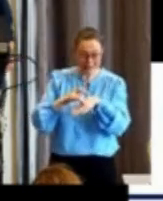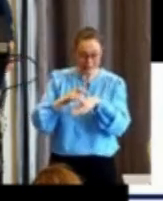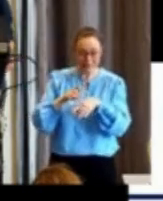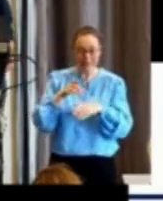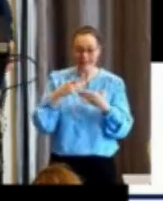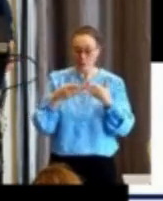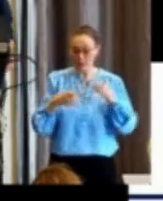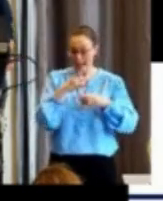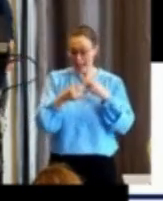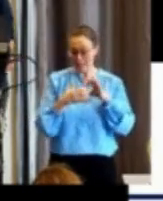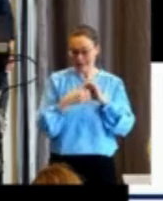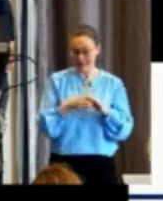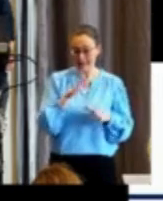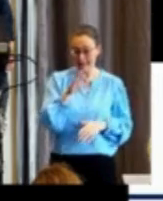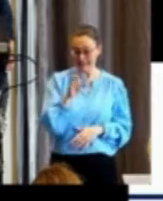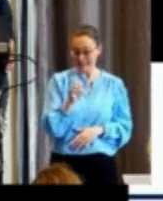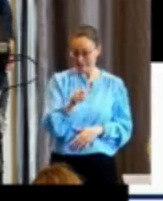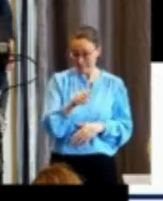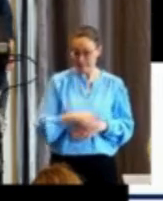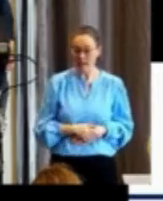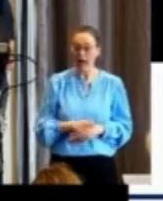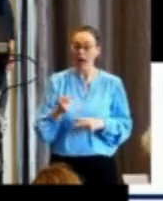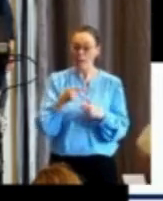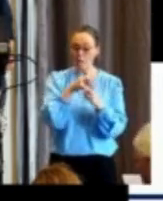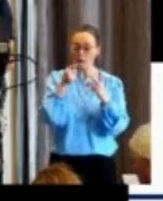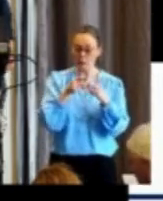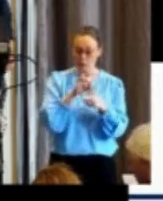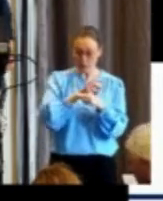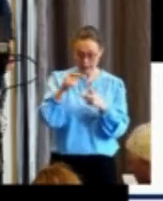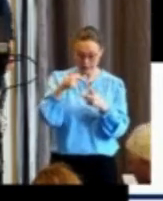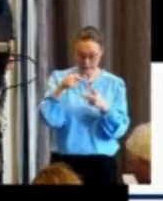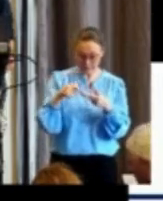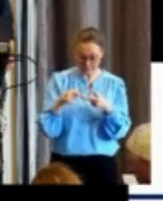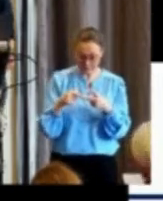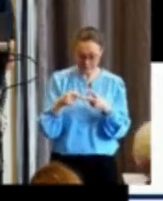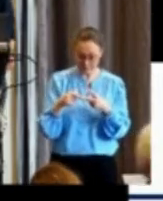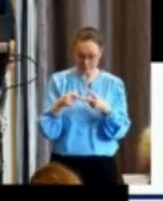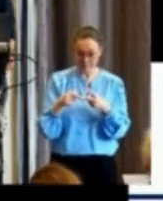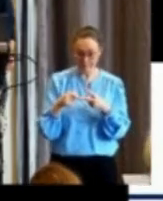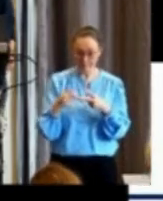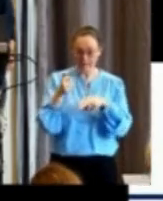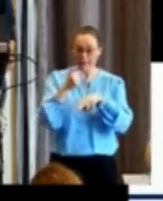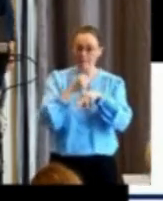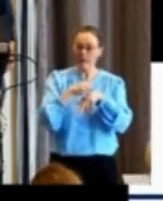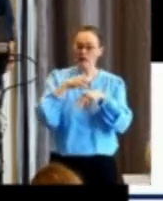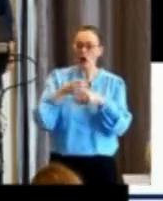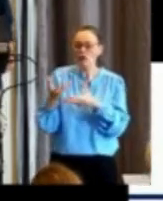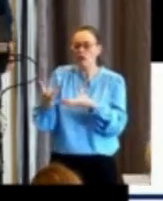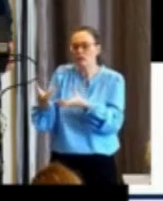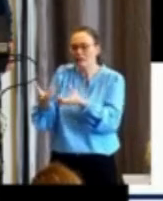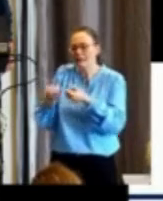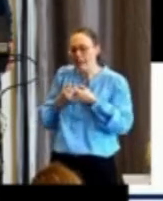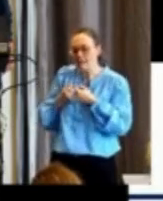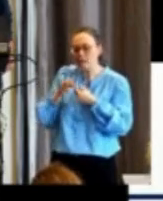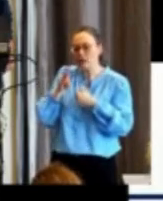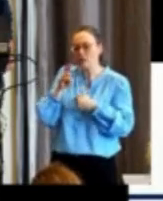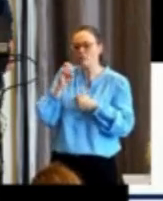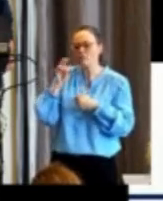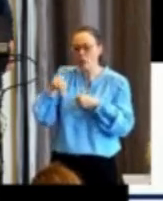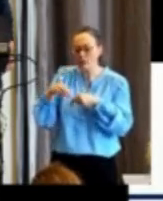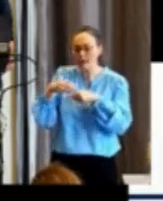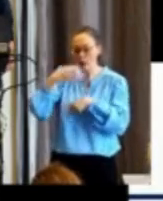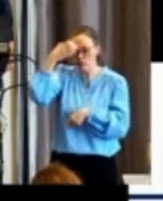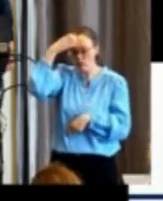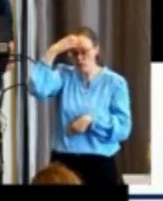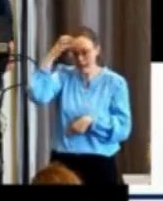encephalitis. There are two predominant forms. And they're based on the receptor protein on the brain cells that are